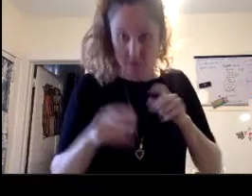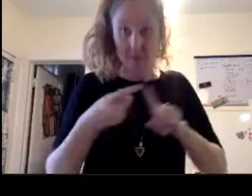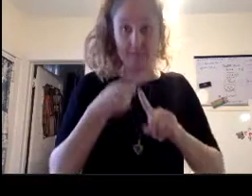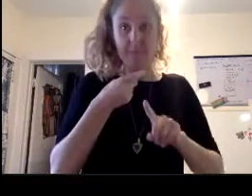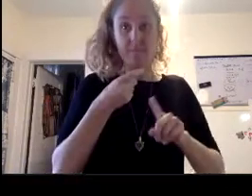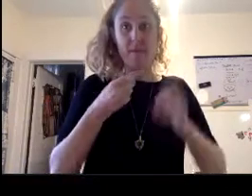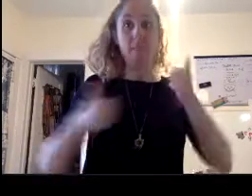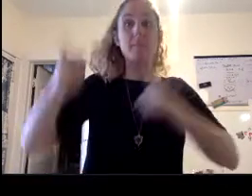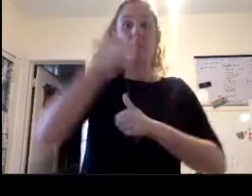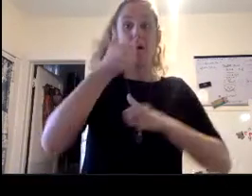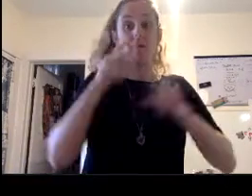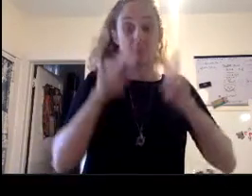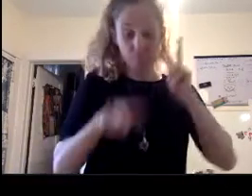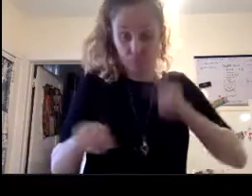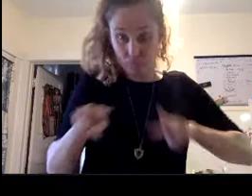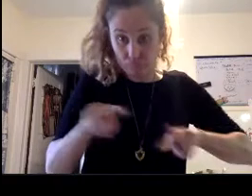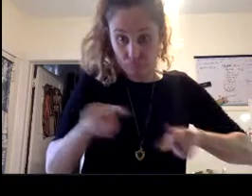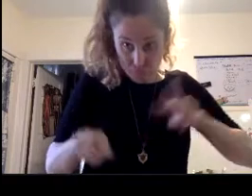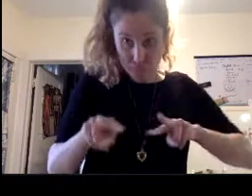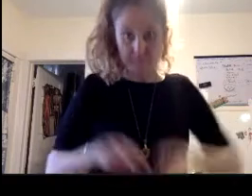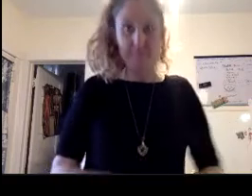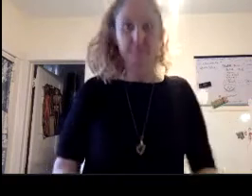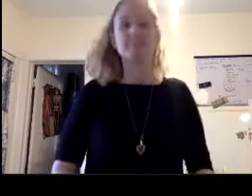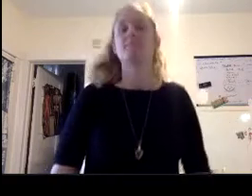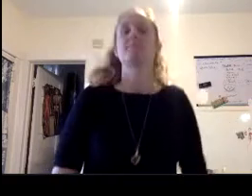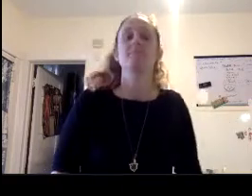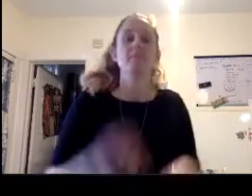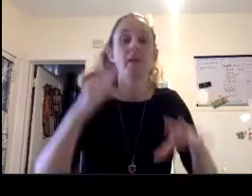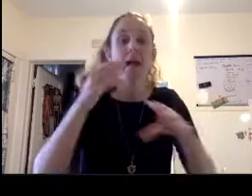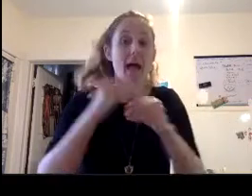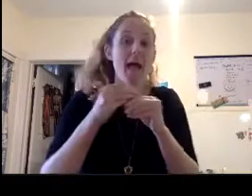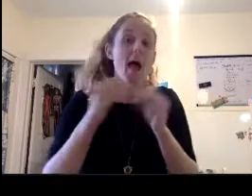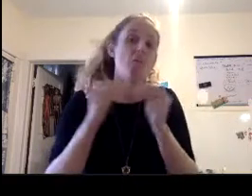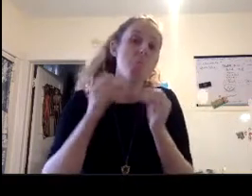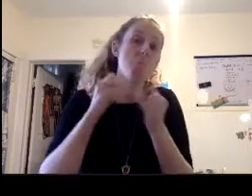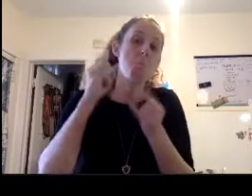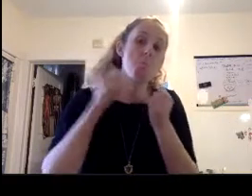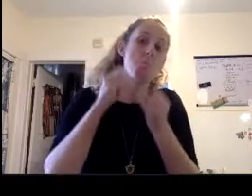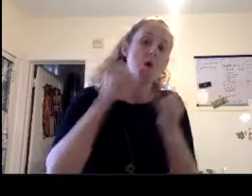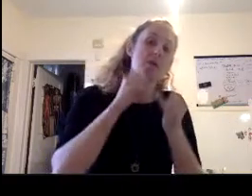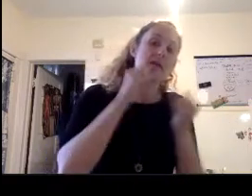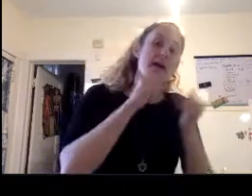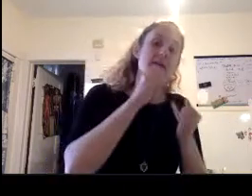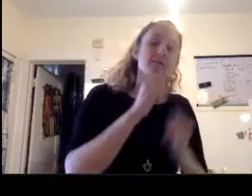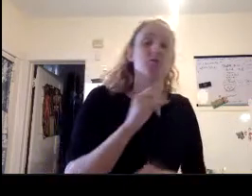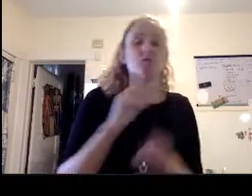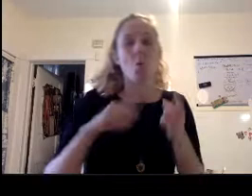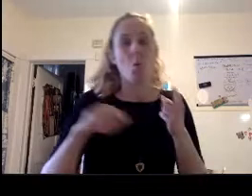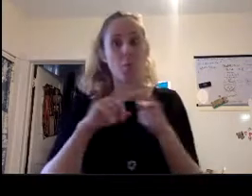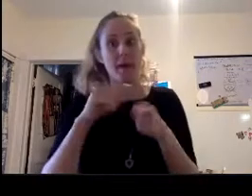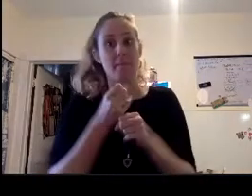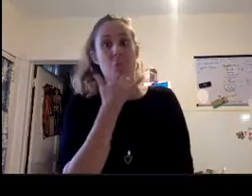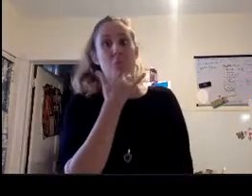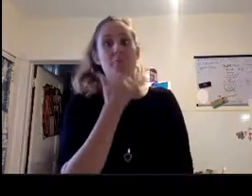is the shell. And before I get to that, I want to add more lines so it looks like I meant to do that. And the shell,